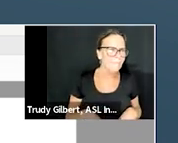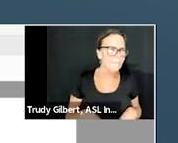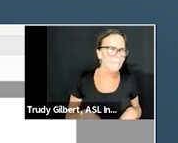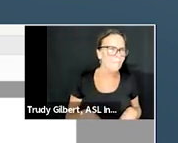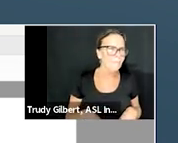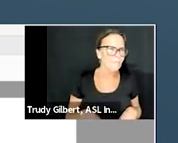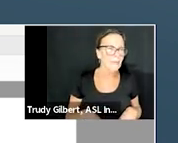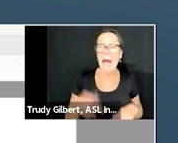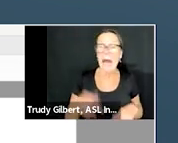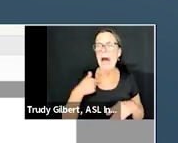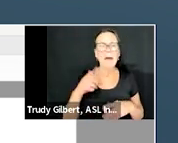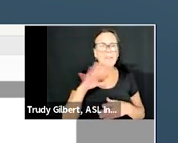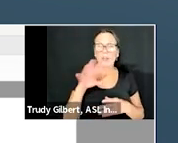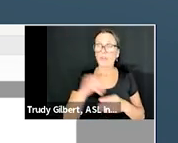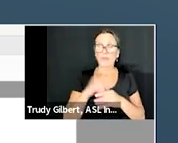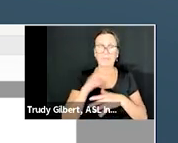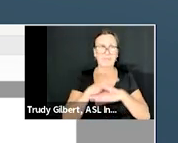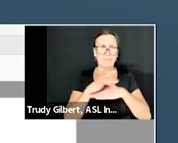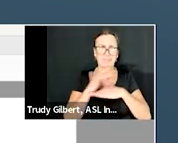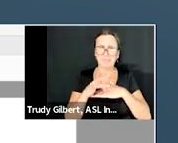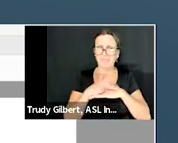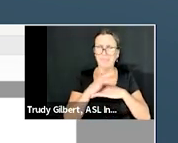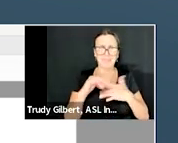I've included several resources,